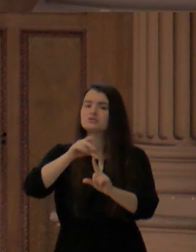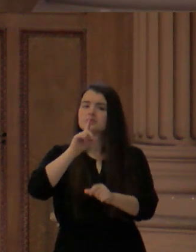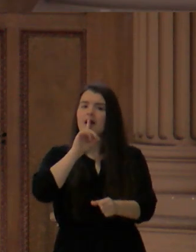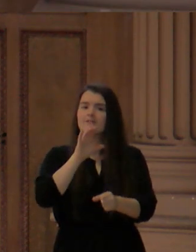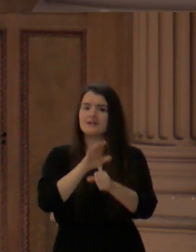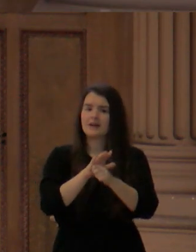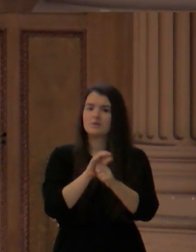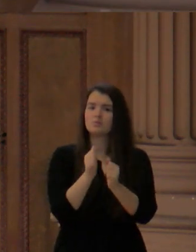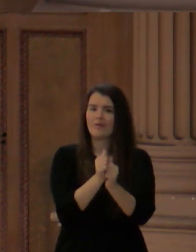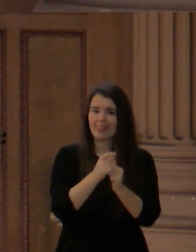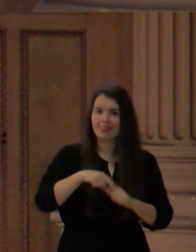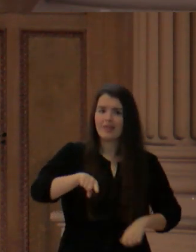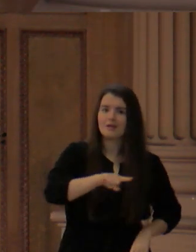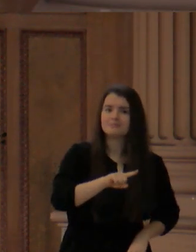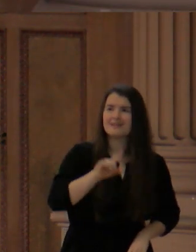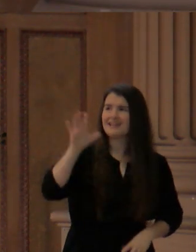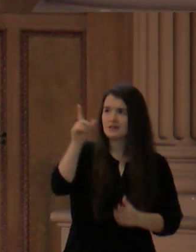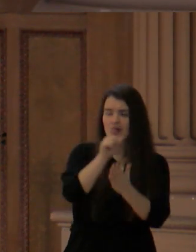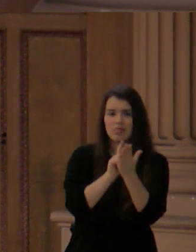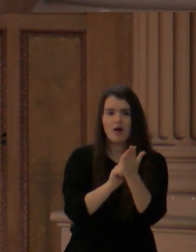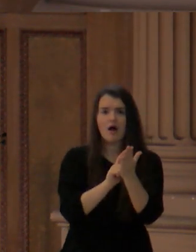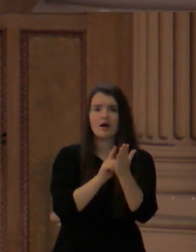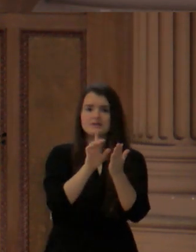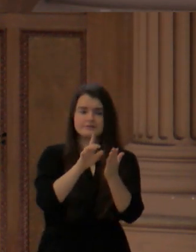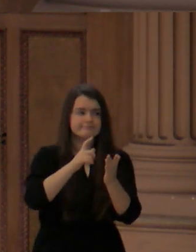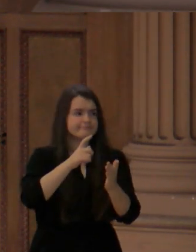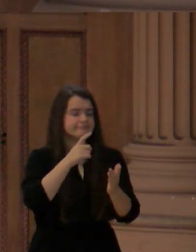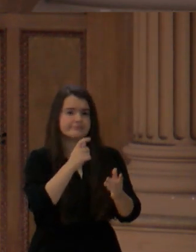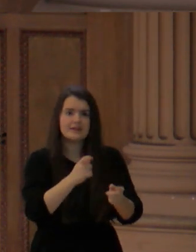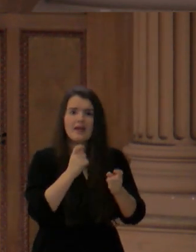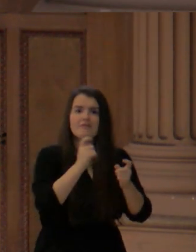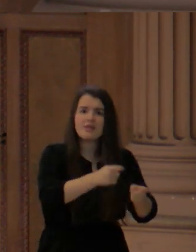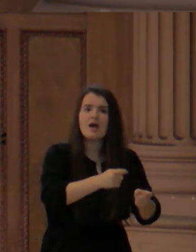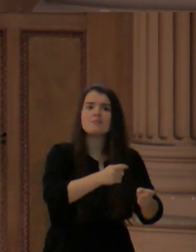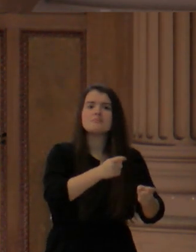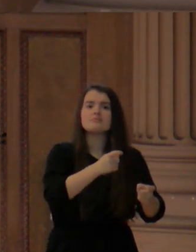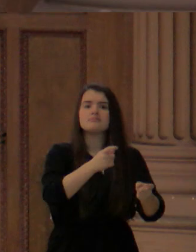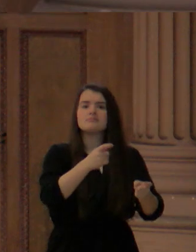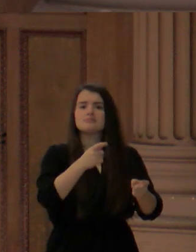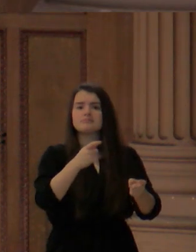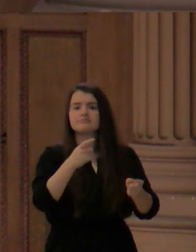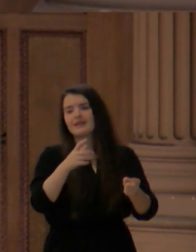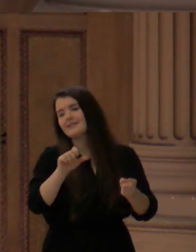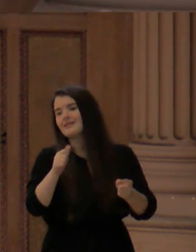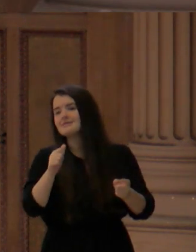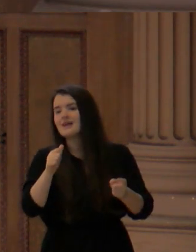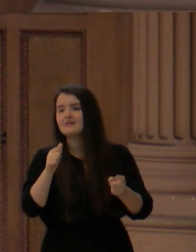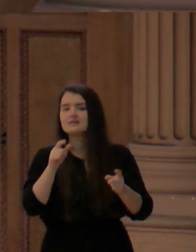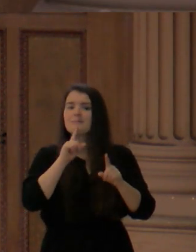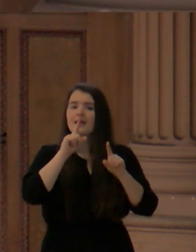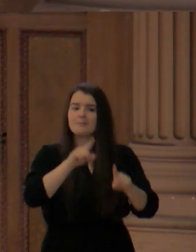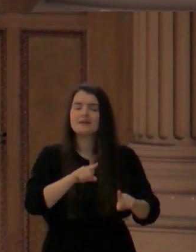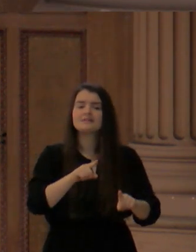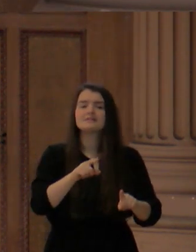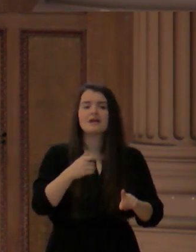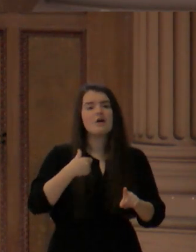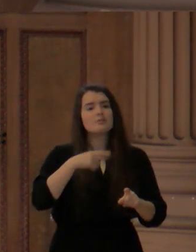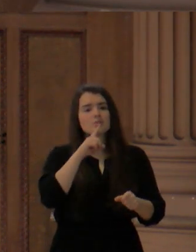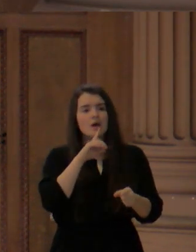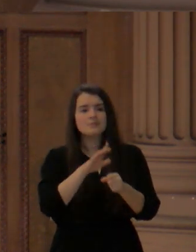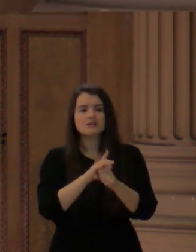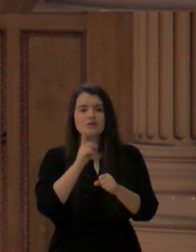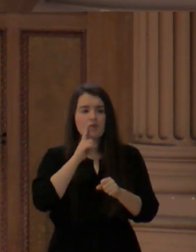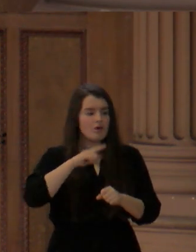Israel. He gave them his laws like the Ten Commandments. He gave them promises that they would be God's people, and God would be their God.